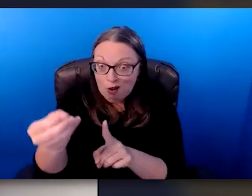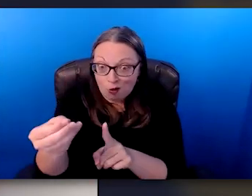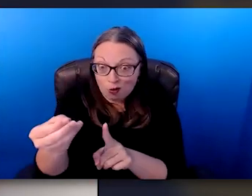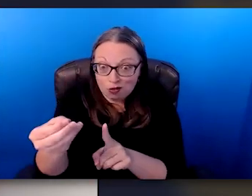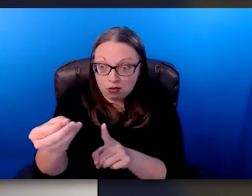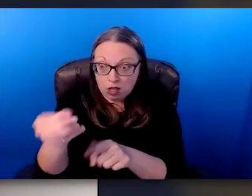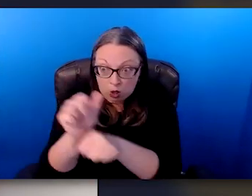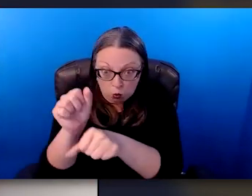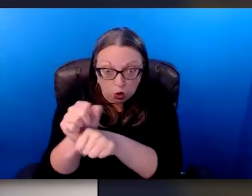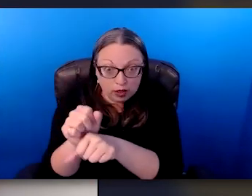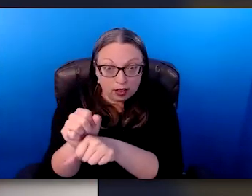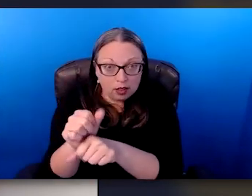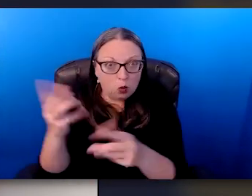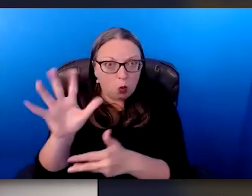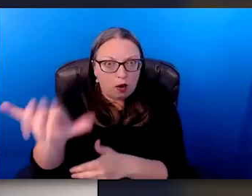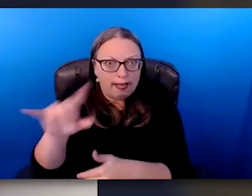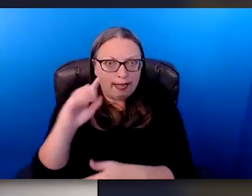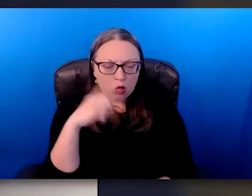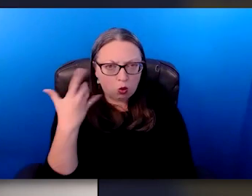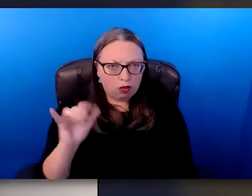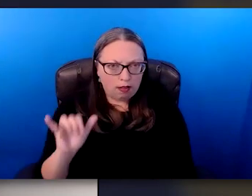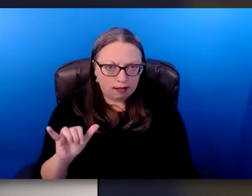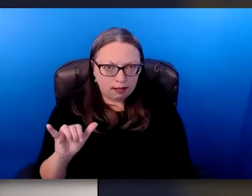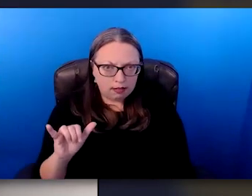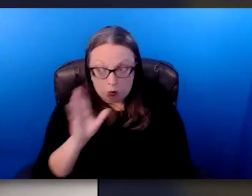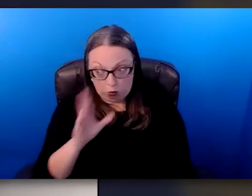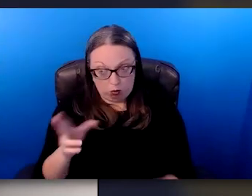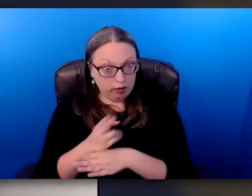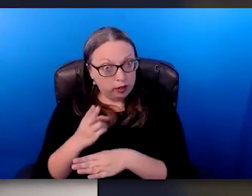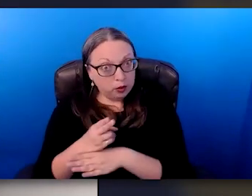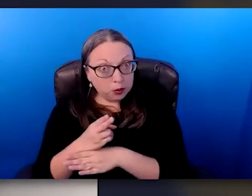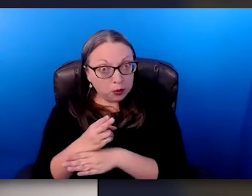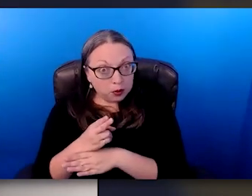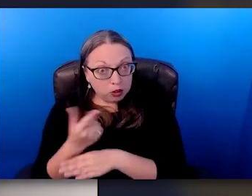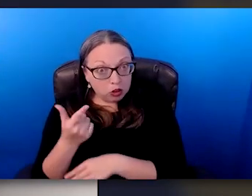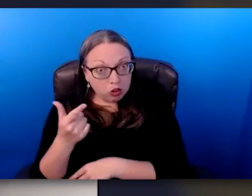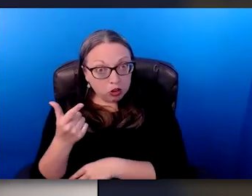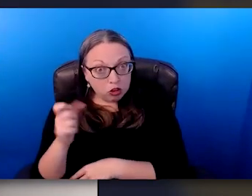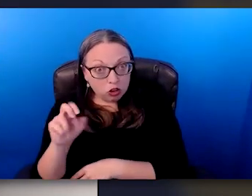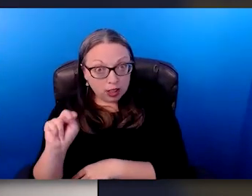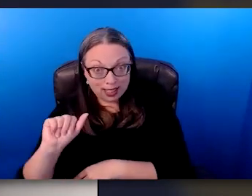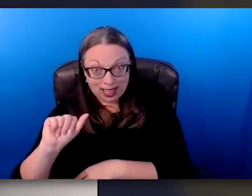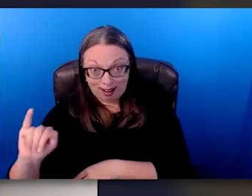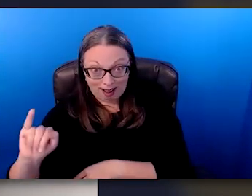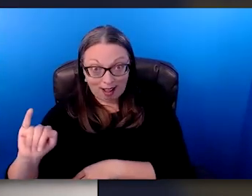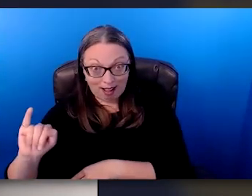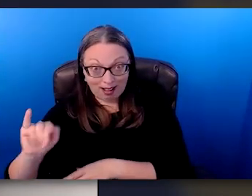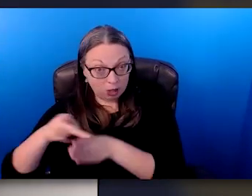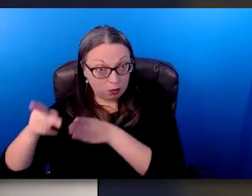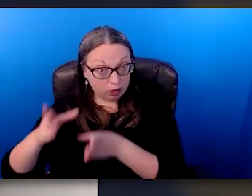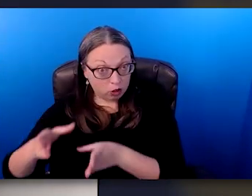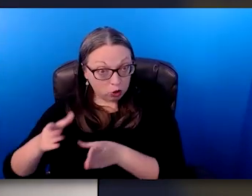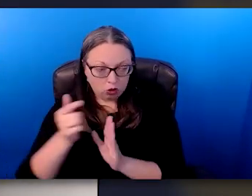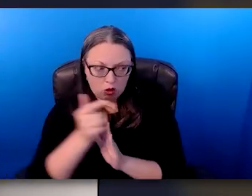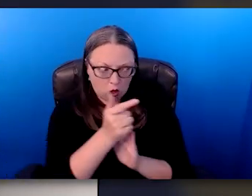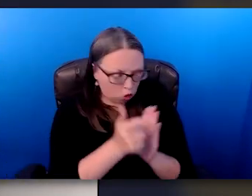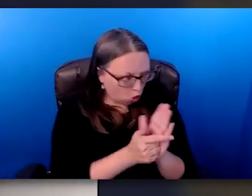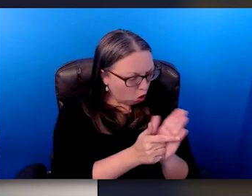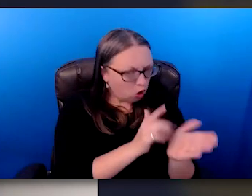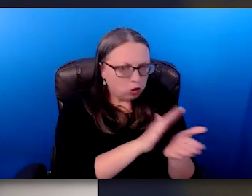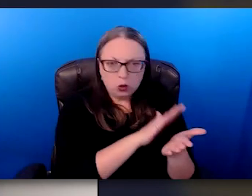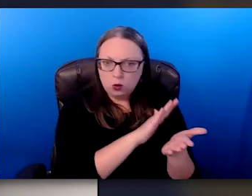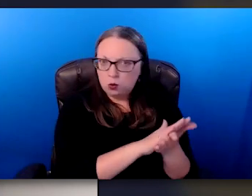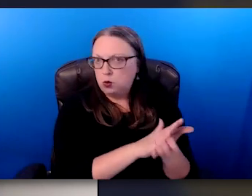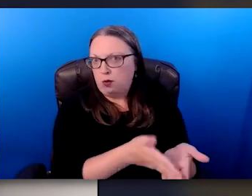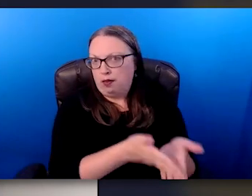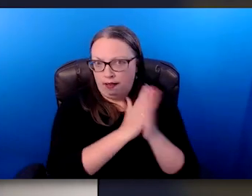like when they are in the field? And are they going to be using generative AI tools as professionals? In our law school, we are asking these questions as